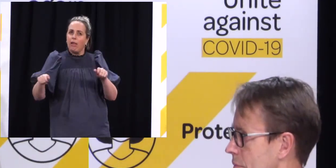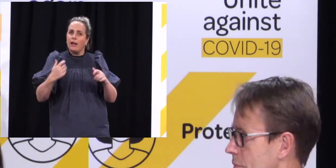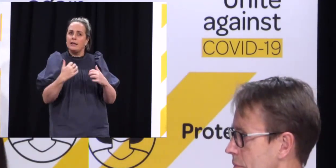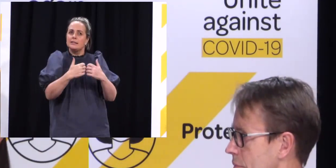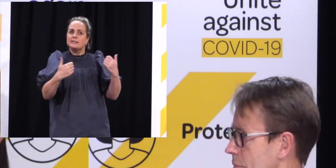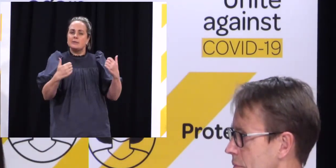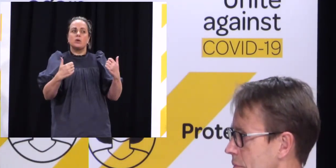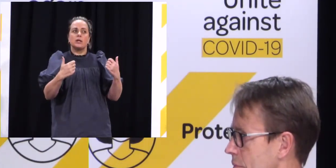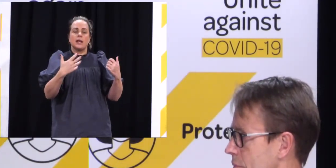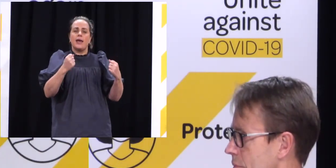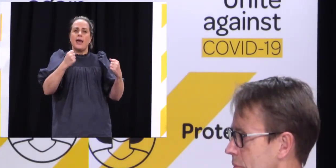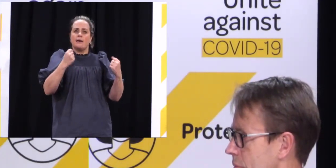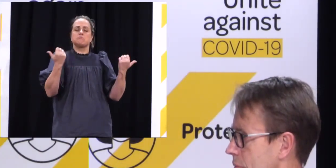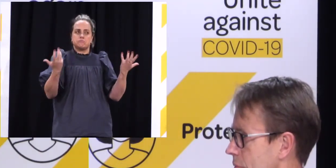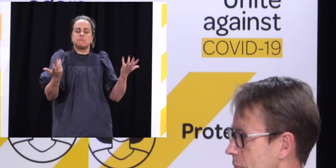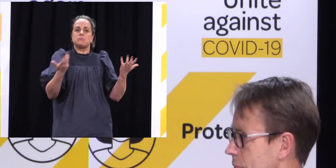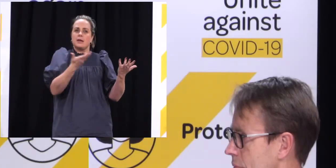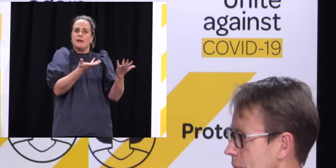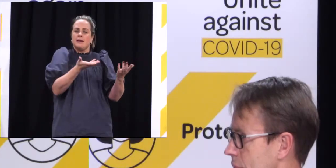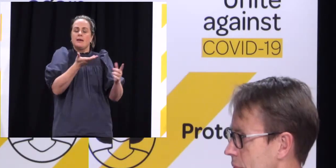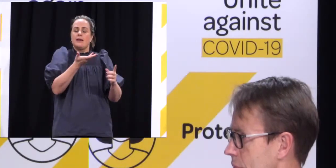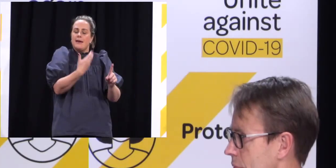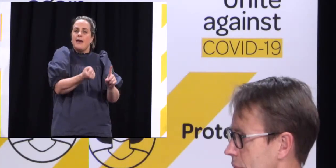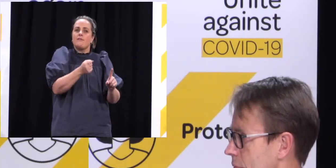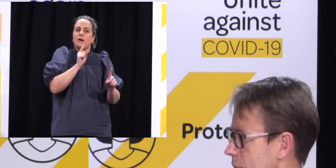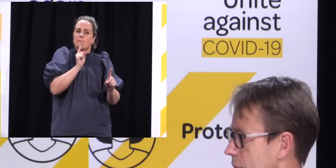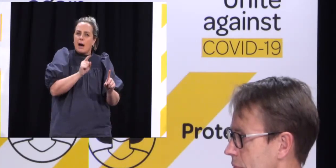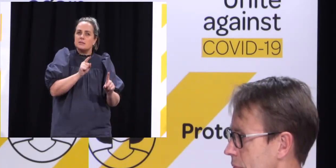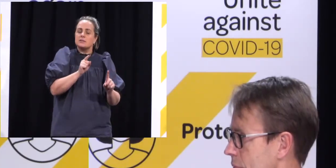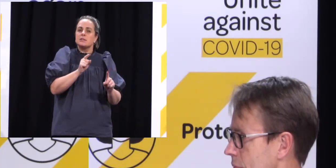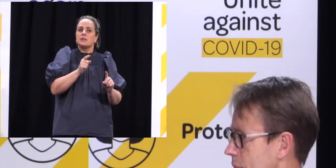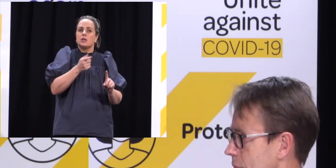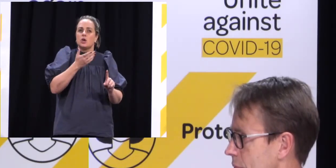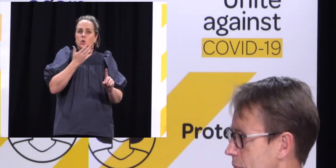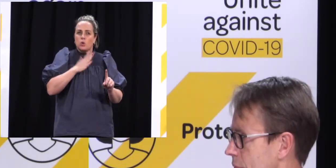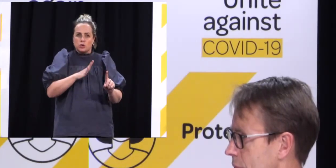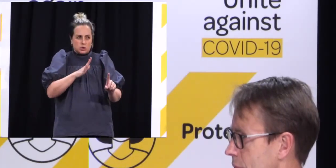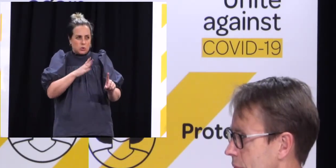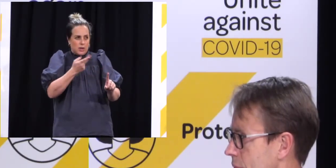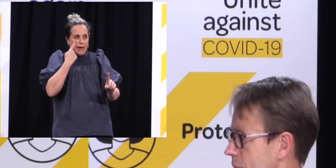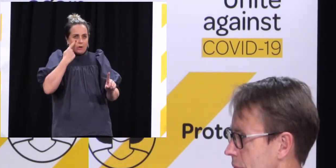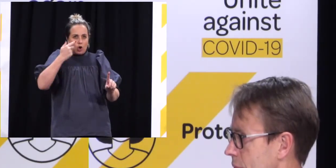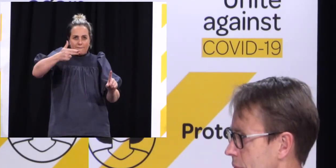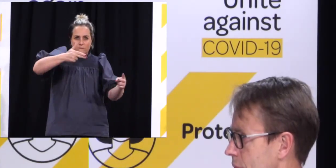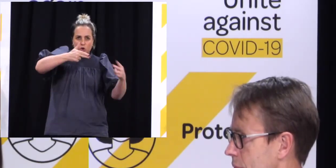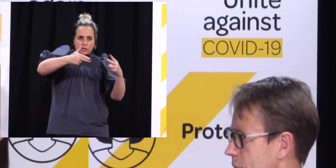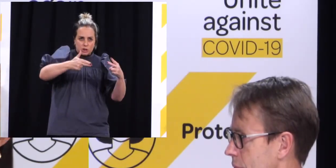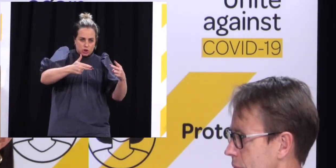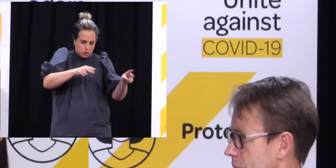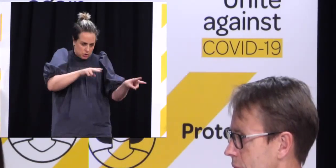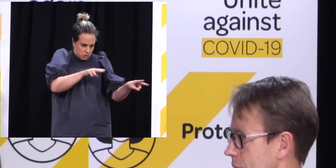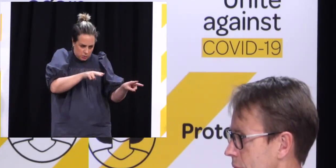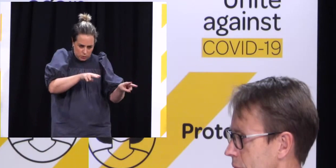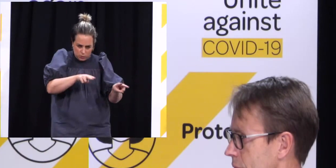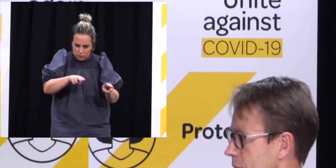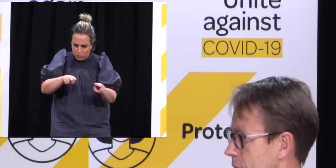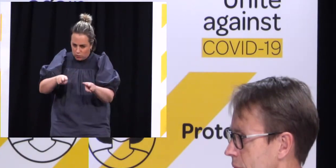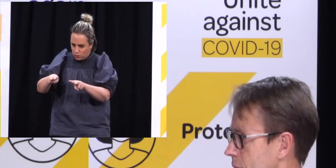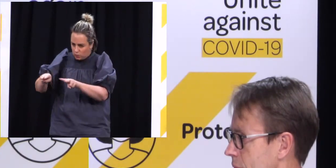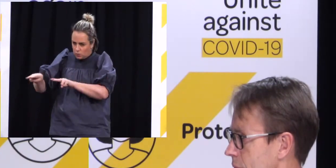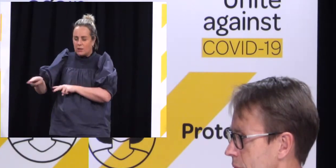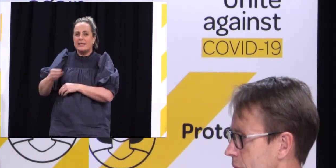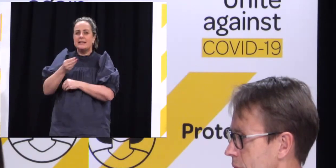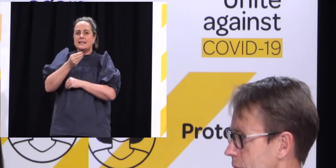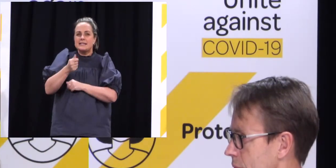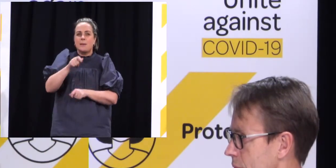well ventilated. They have, however, sought to identify from the footage that they have some members of the public, a small